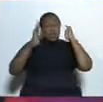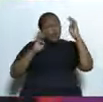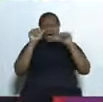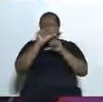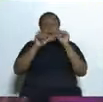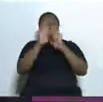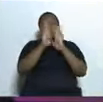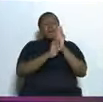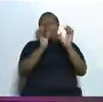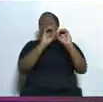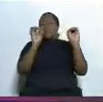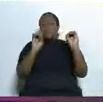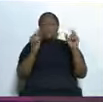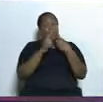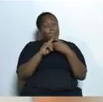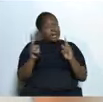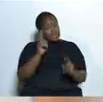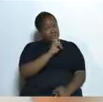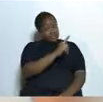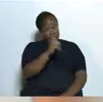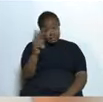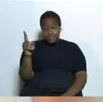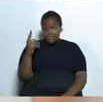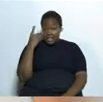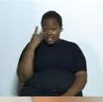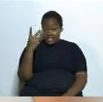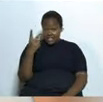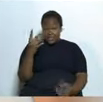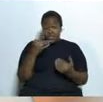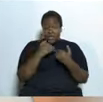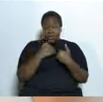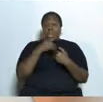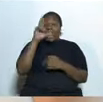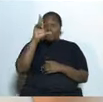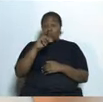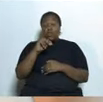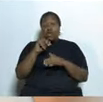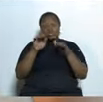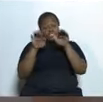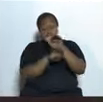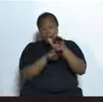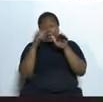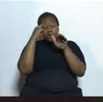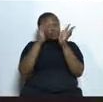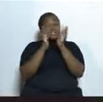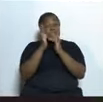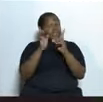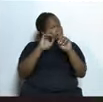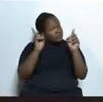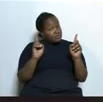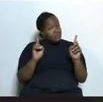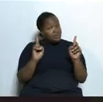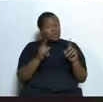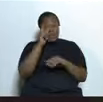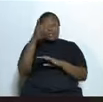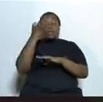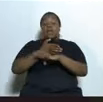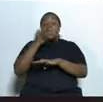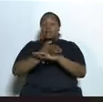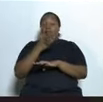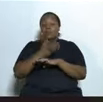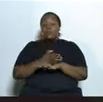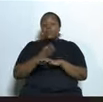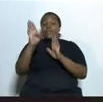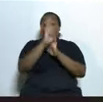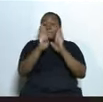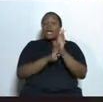Bible says. Look, there are no substitutes for Jesus. There are only counterfeits. The Bible says